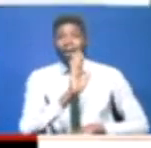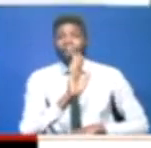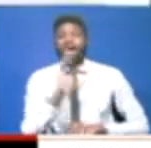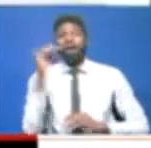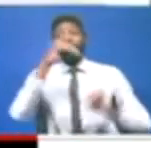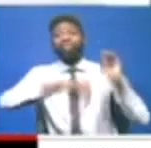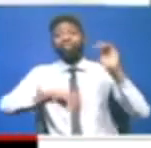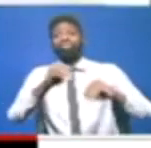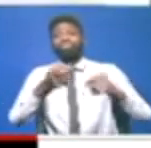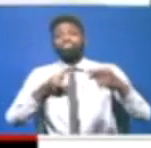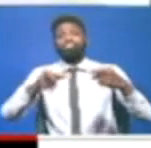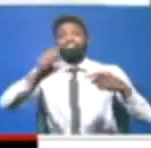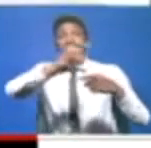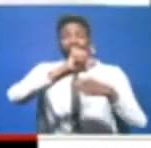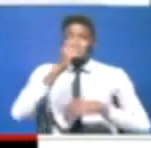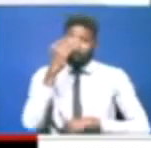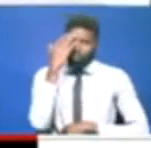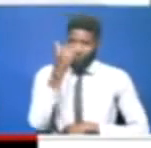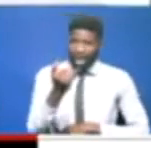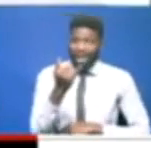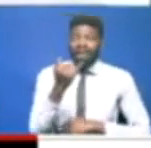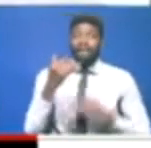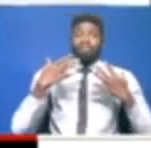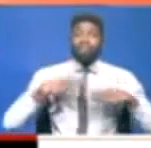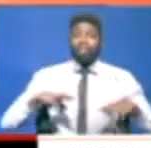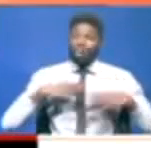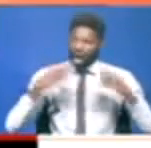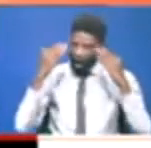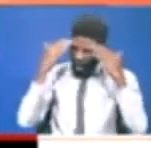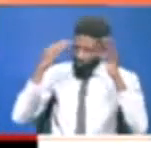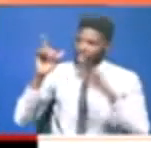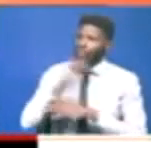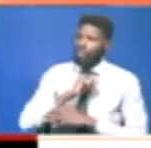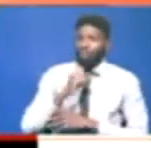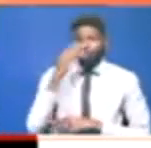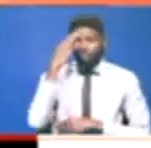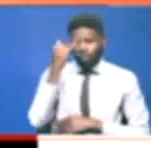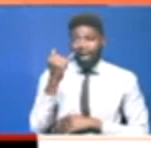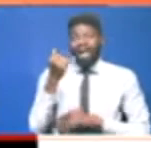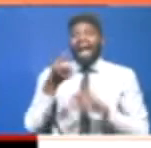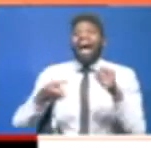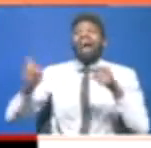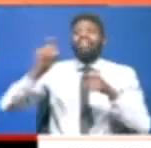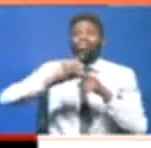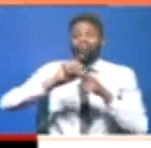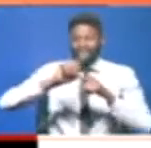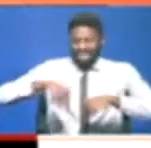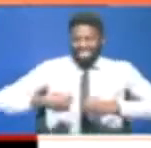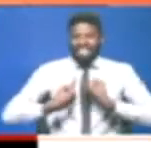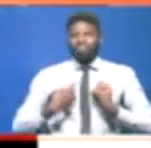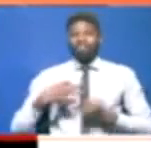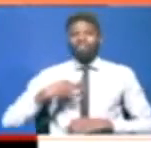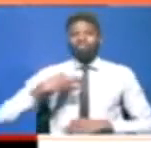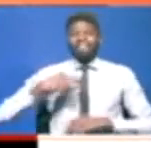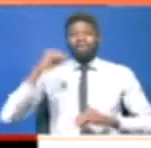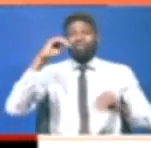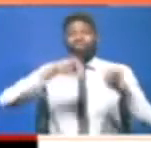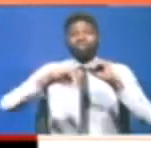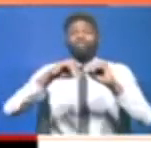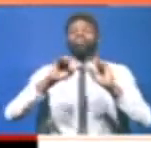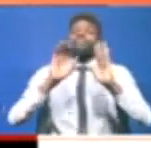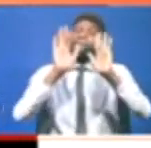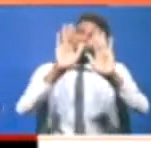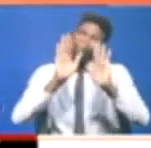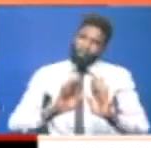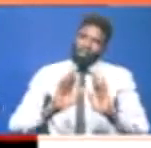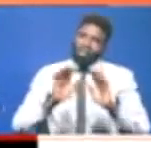been that people are now informed on why additional voluntary contribution will be important at the moment for them